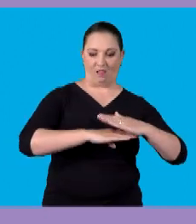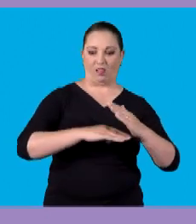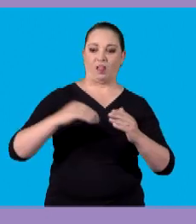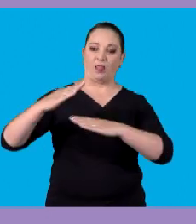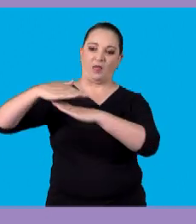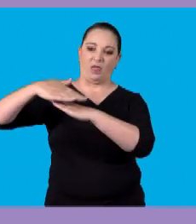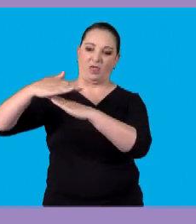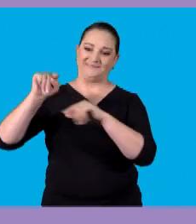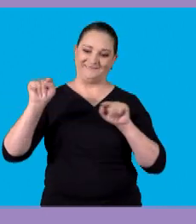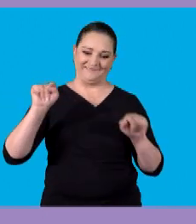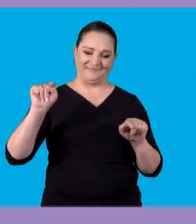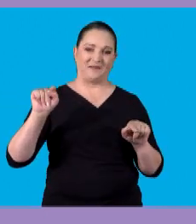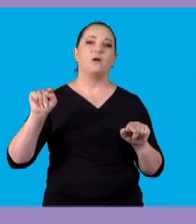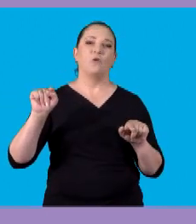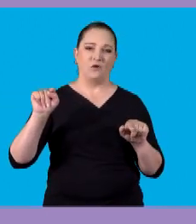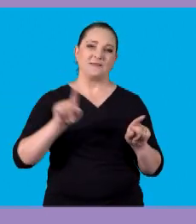those opposite